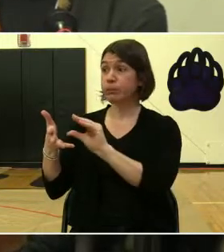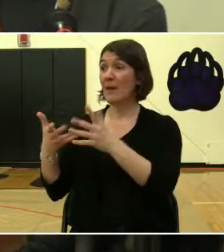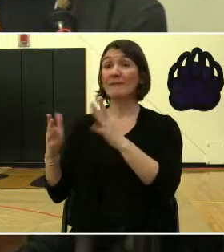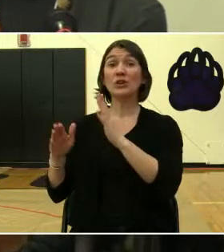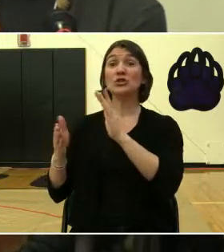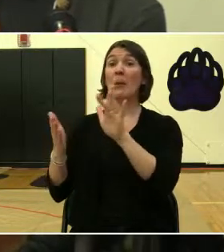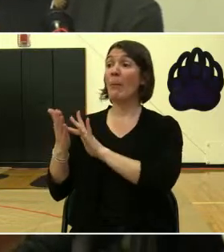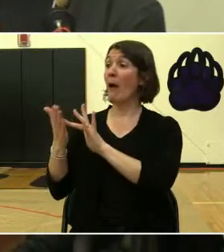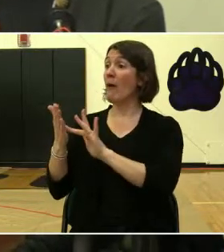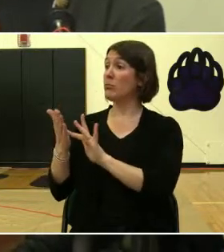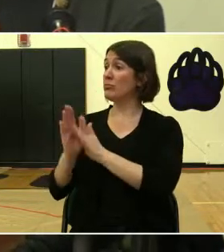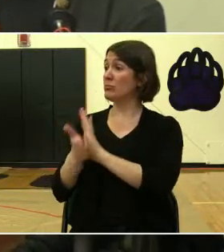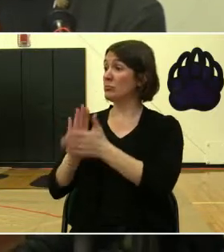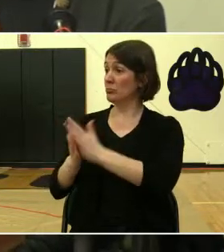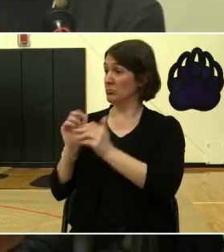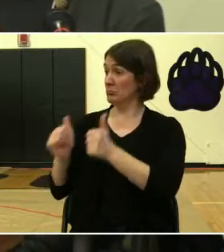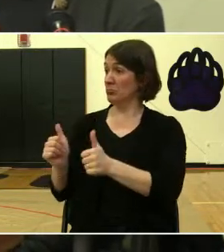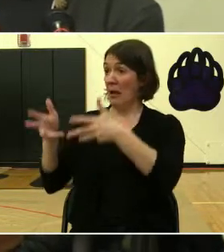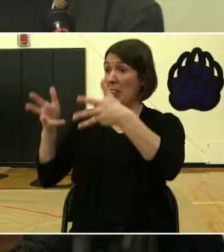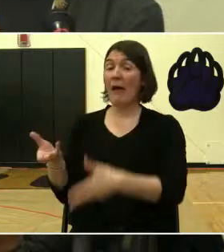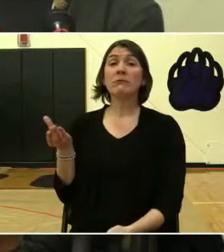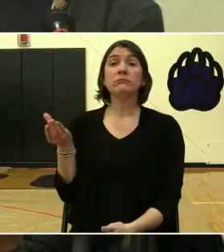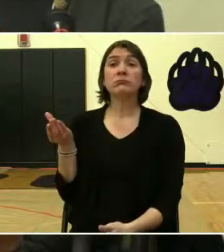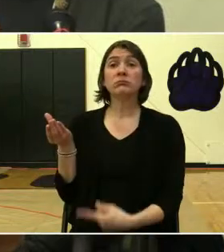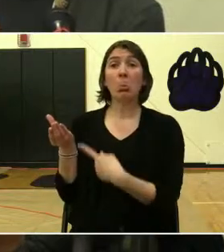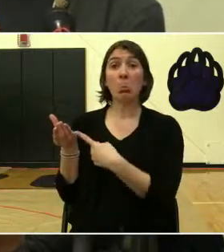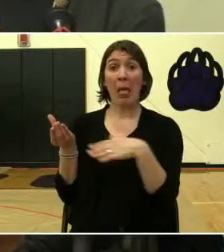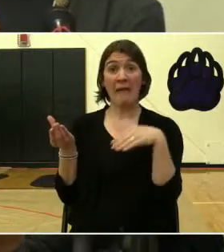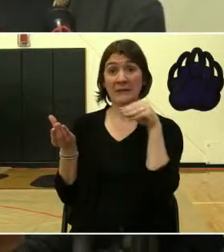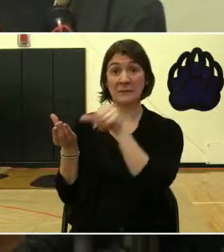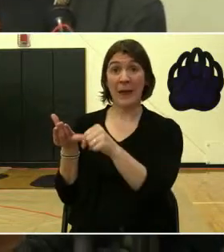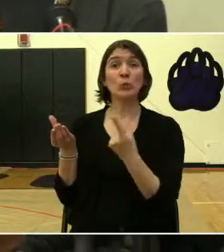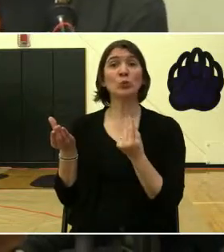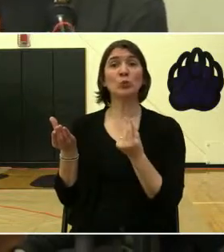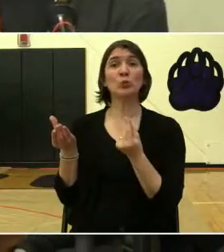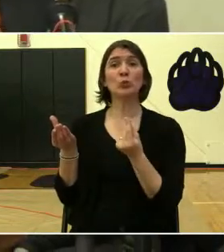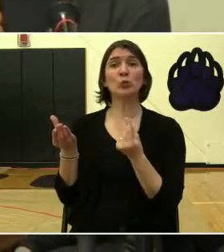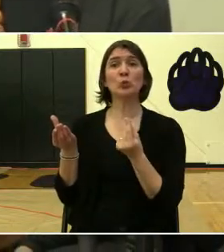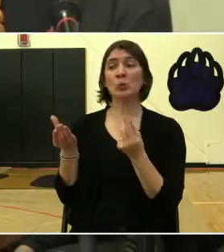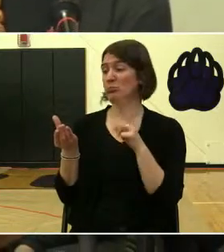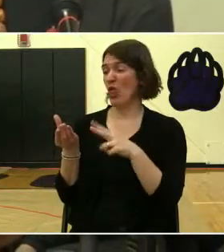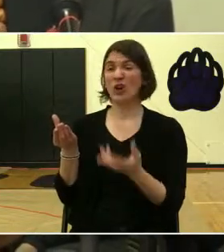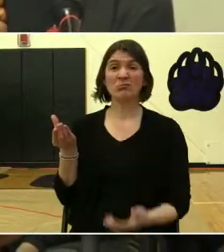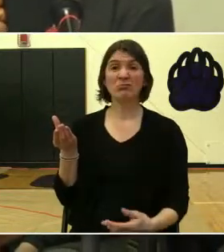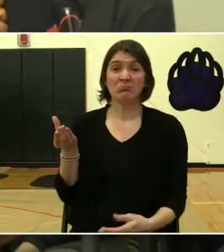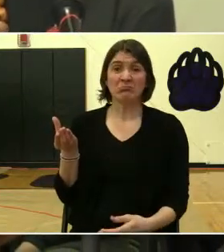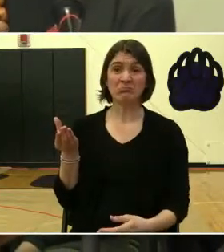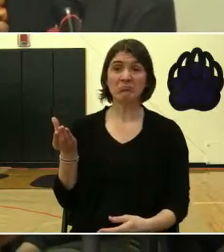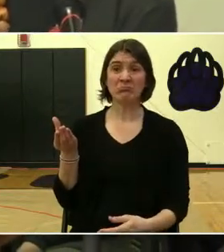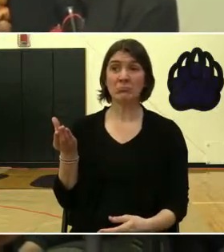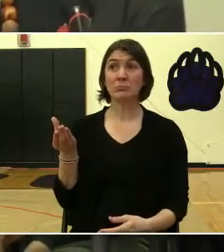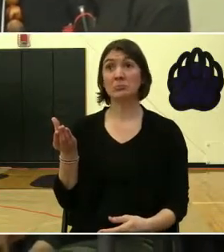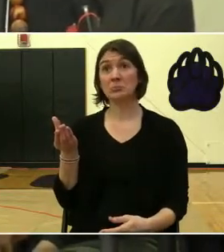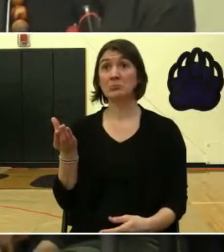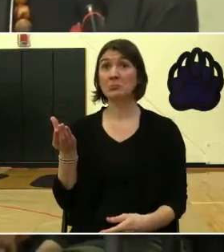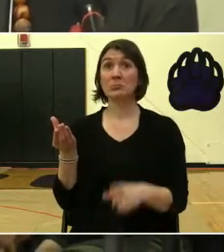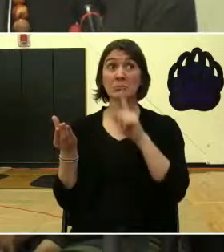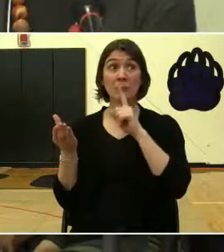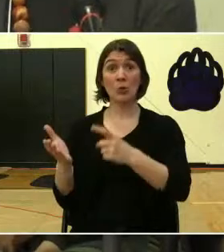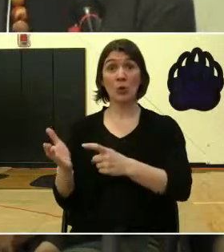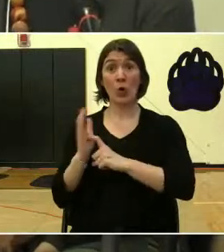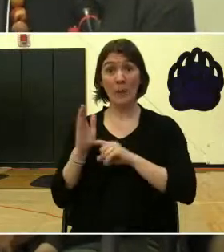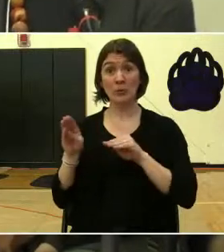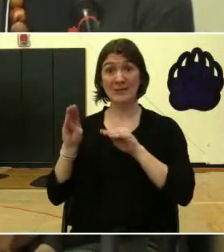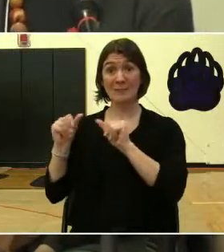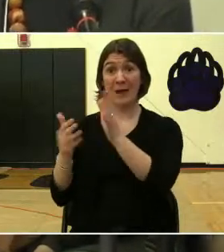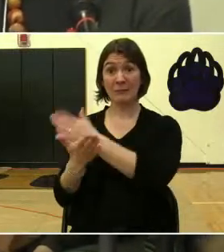business is completed and this money hasn't been spent um so there's no requirement to